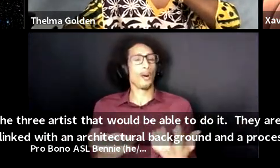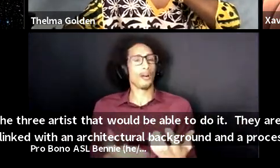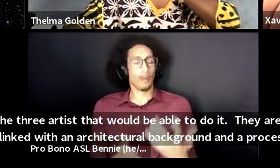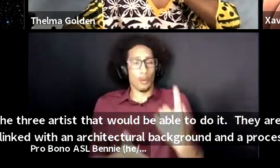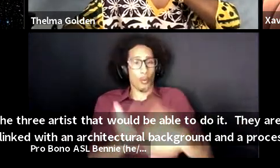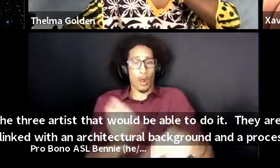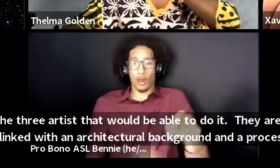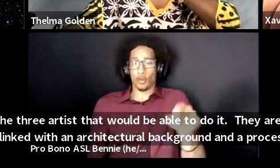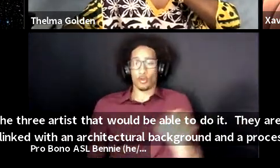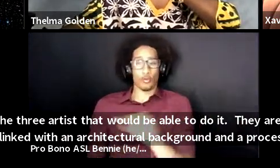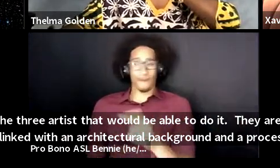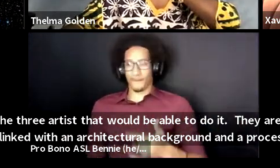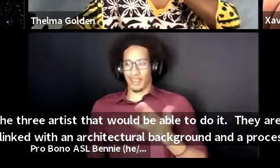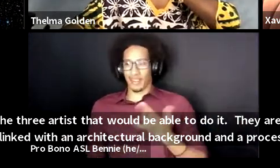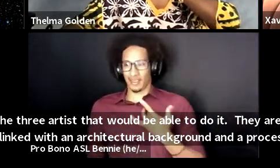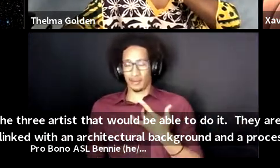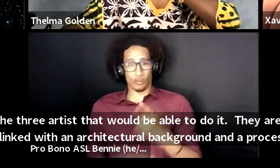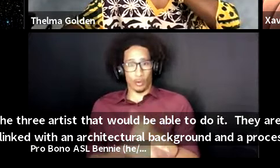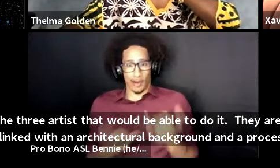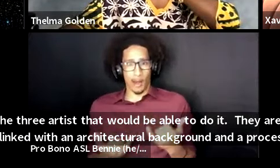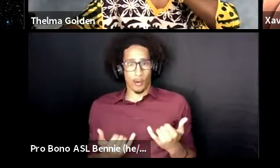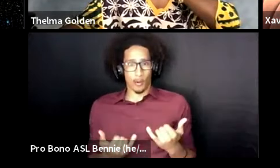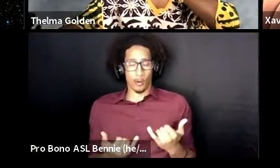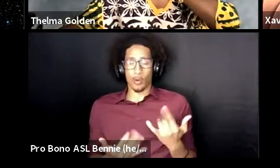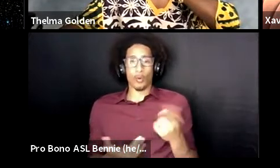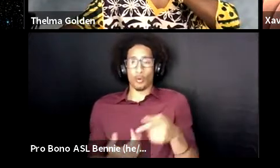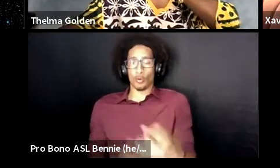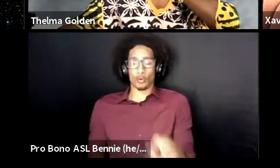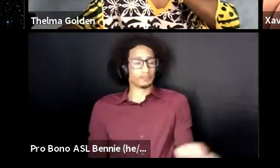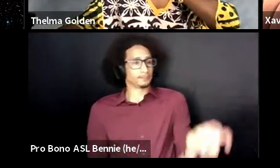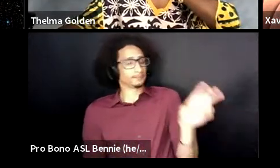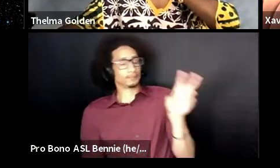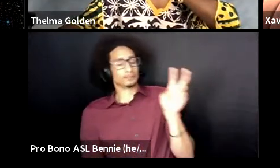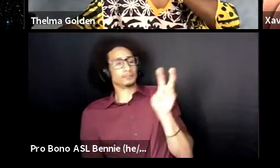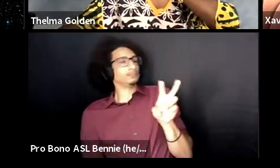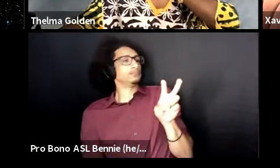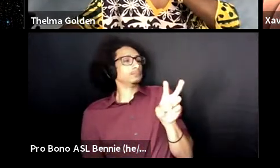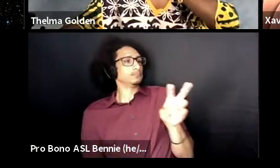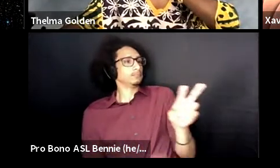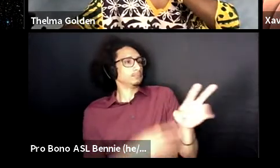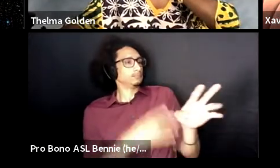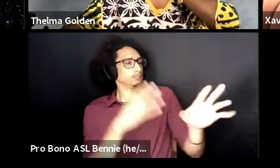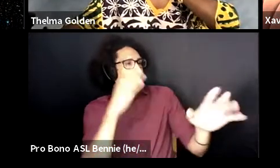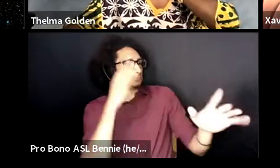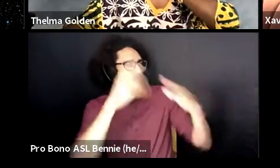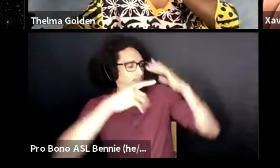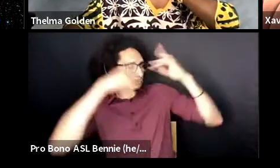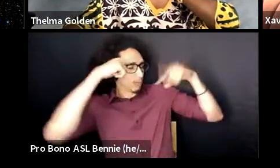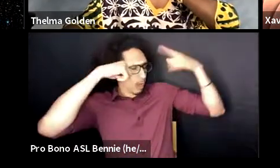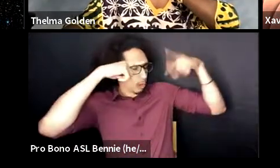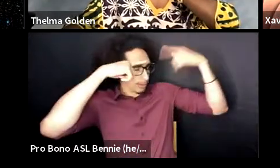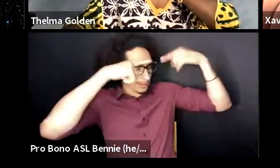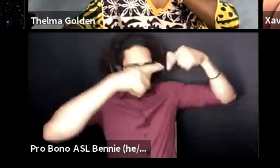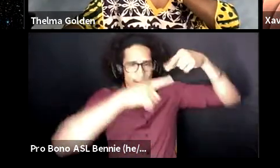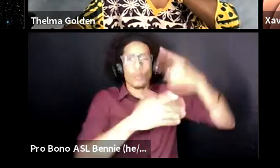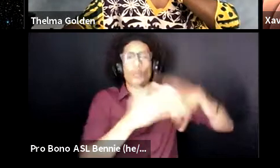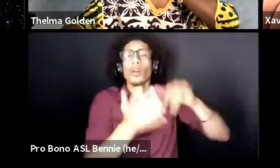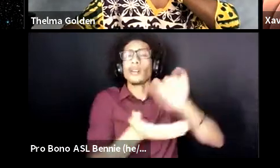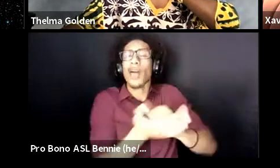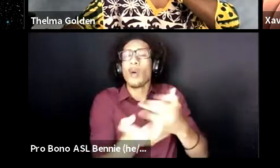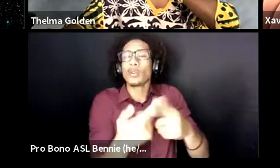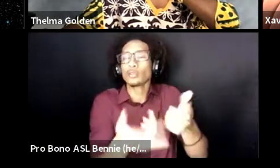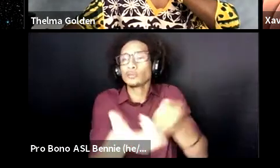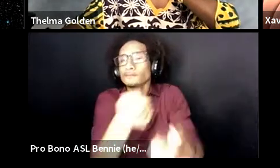now. What is it that's going through your mind? And we want to just help you bring that out.